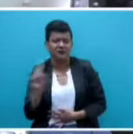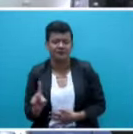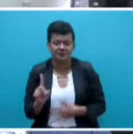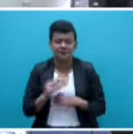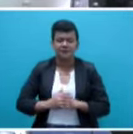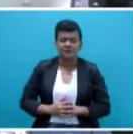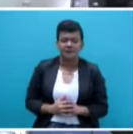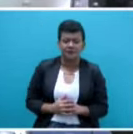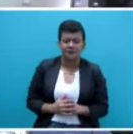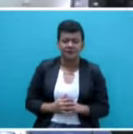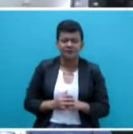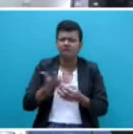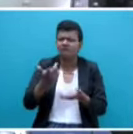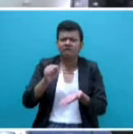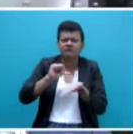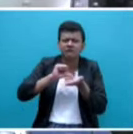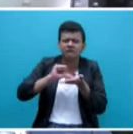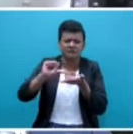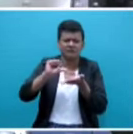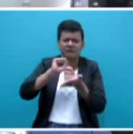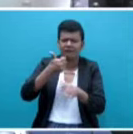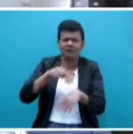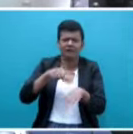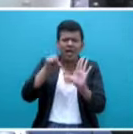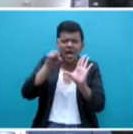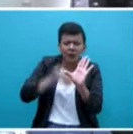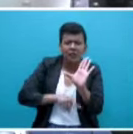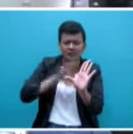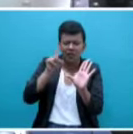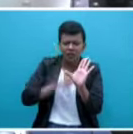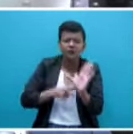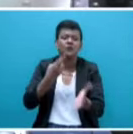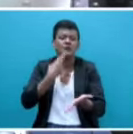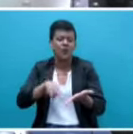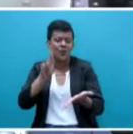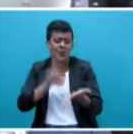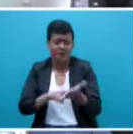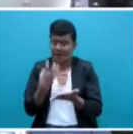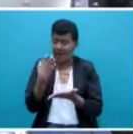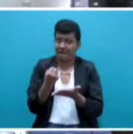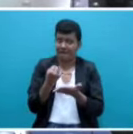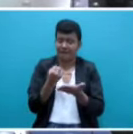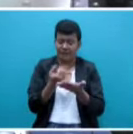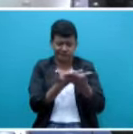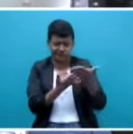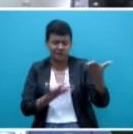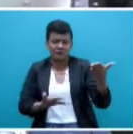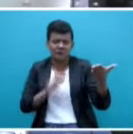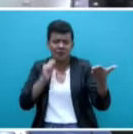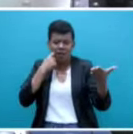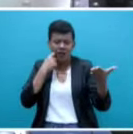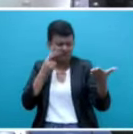currently pending with the committees, including the ones that will be referred later this week. Mr. Speaker, sir, it is